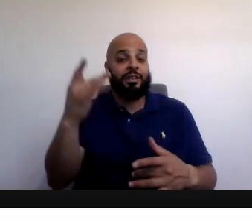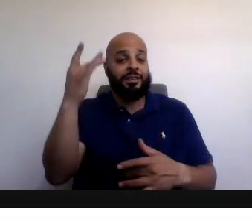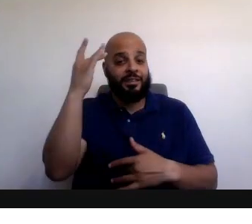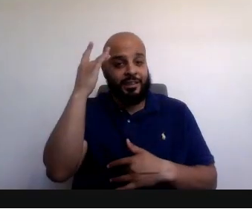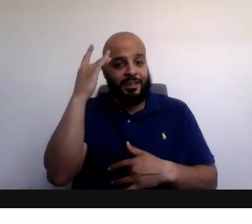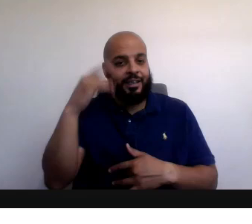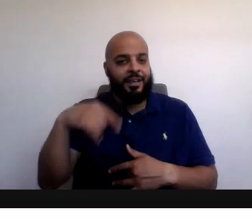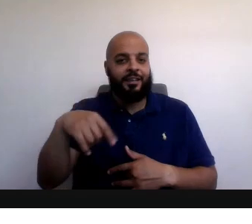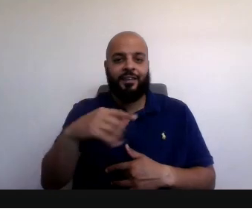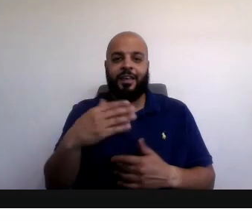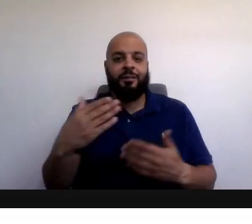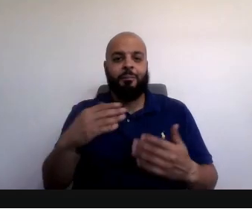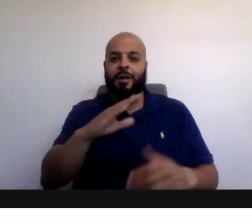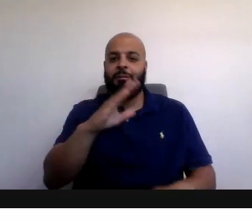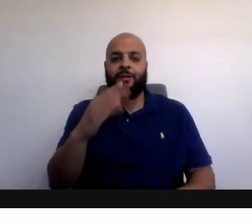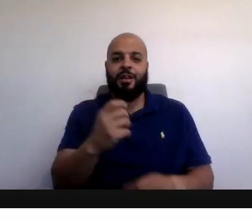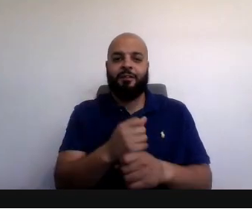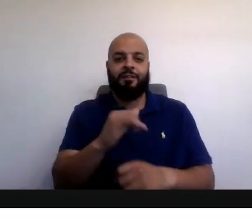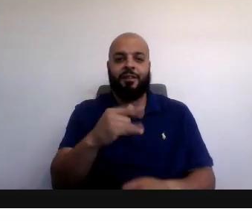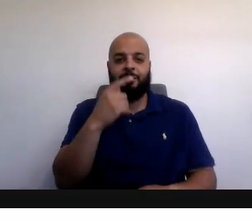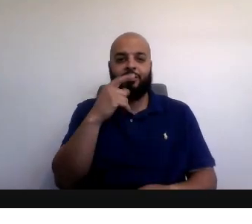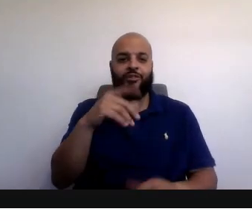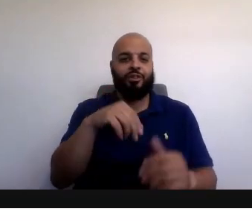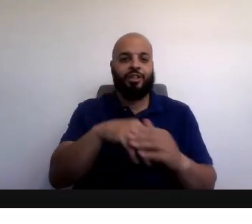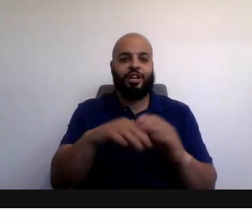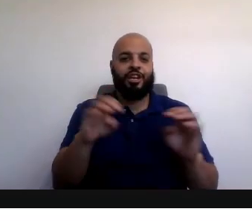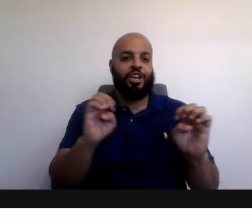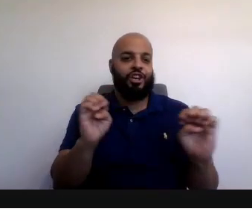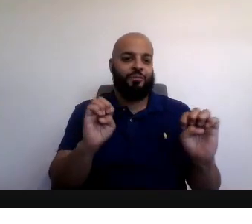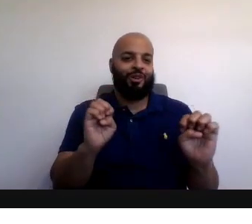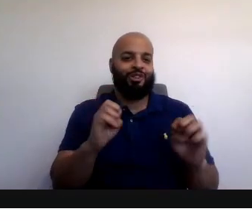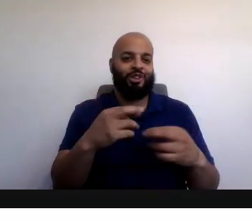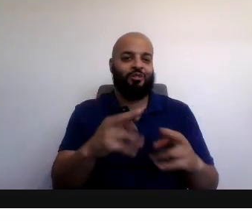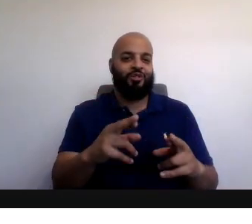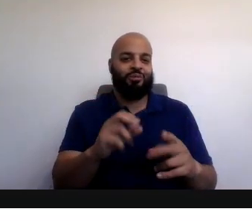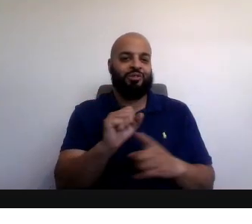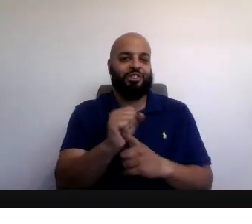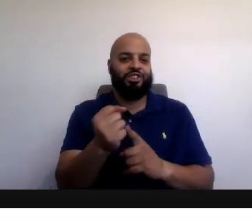they may not ever get that because you're coming into an emergency room type of situation. You're not coming into